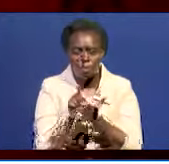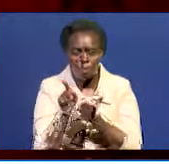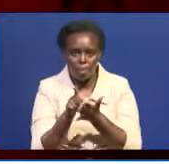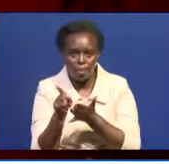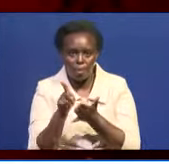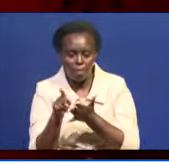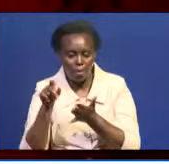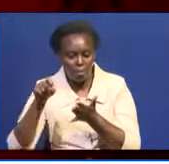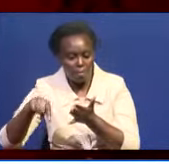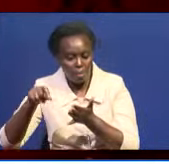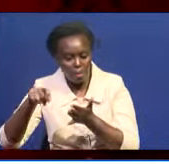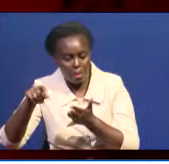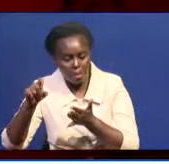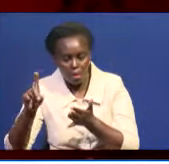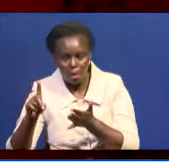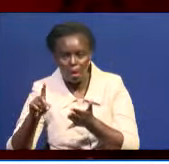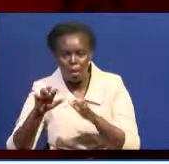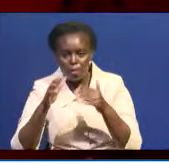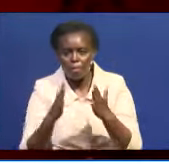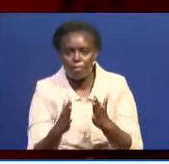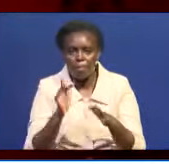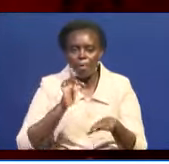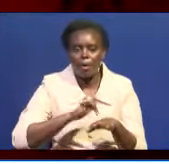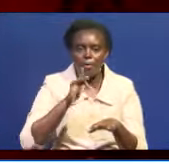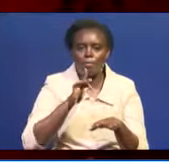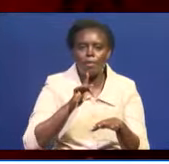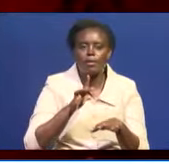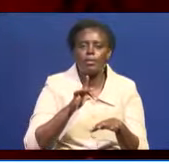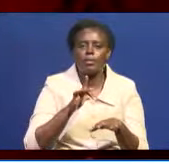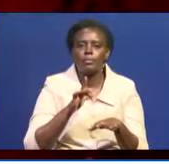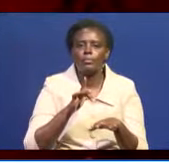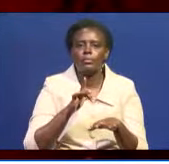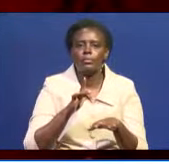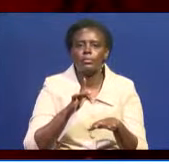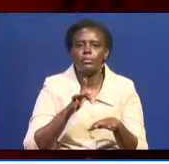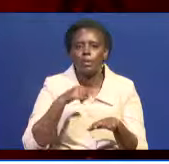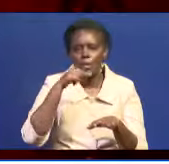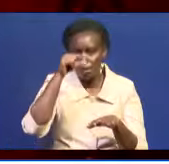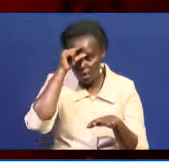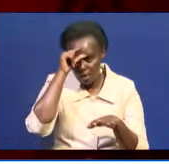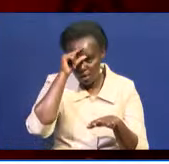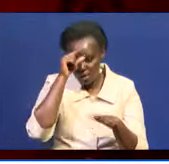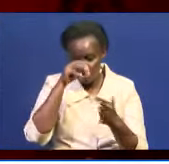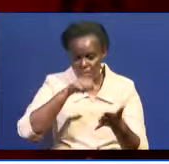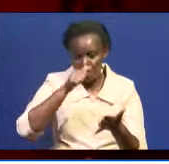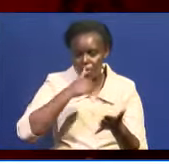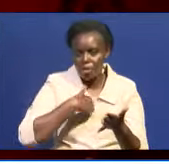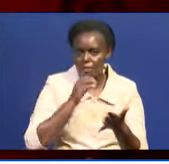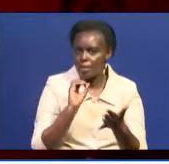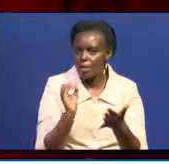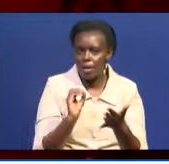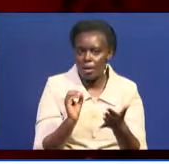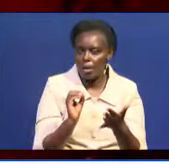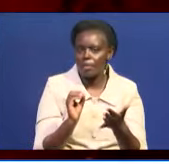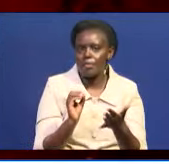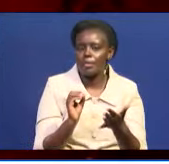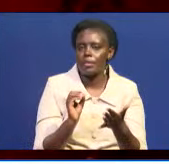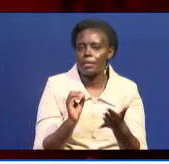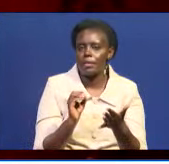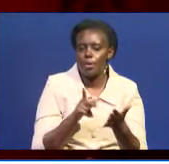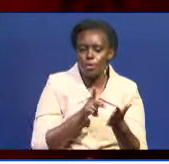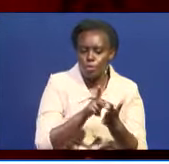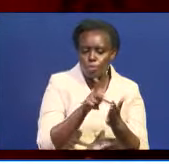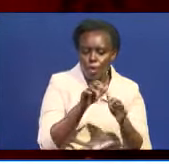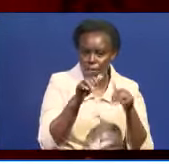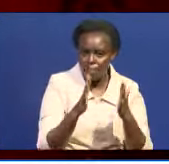compensation to crop and livestock farmers affected by floods. The government has no budgetary allocation for the purpose of